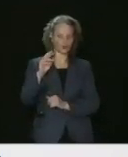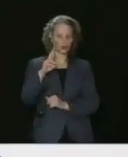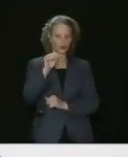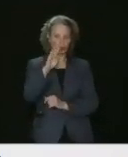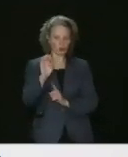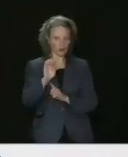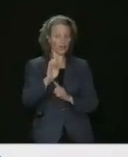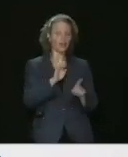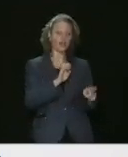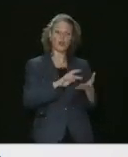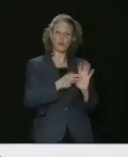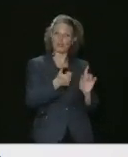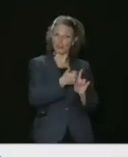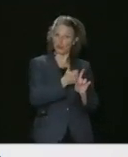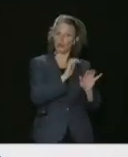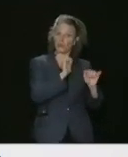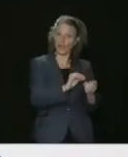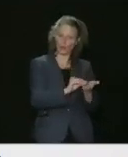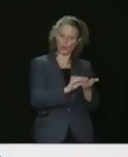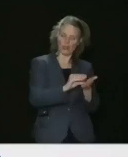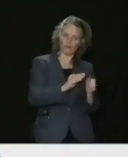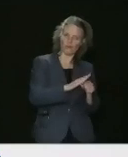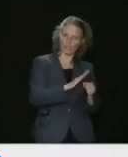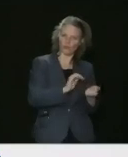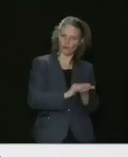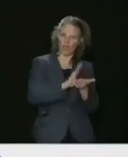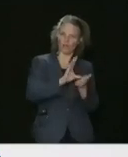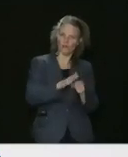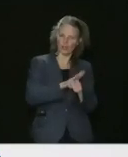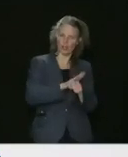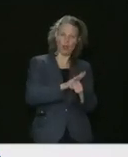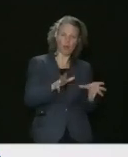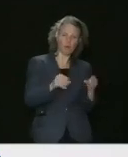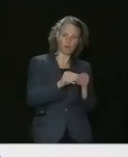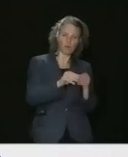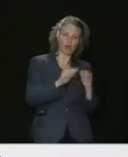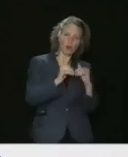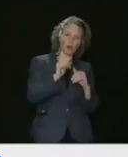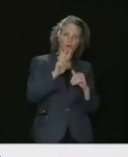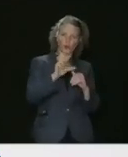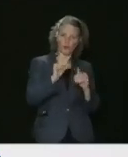now more than 30 million vials can be filled in Saint-Hubert